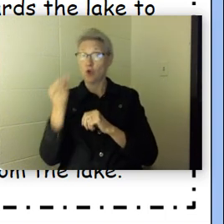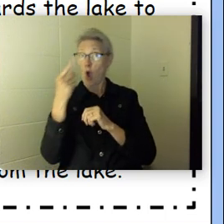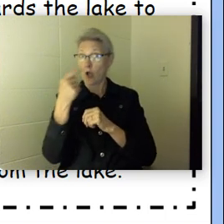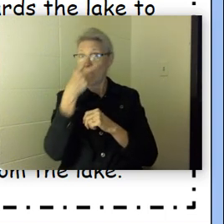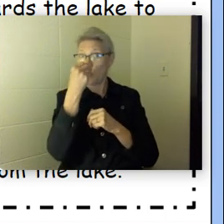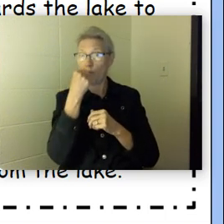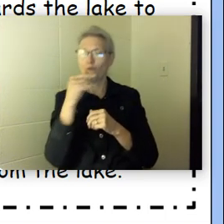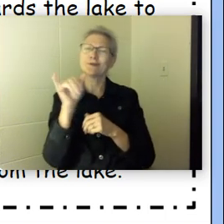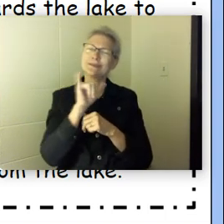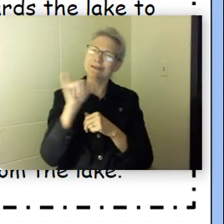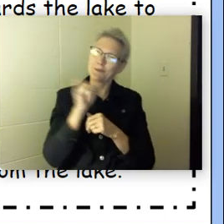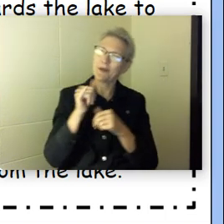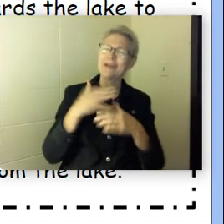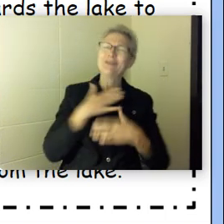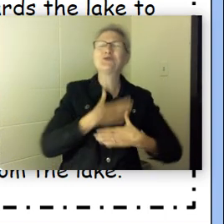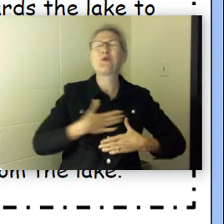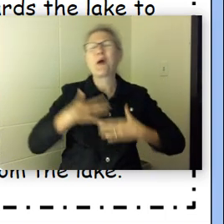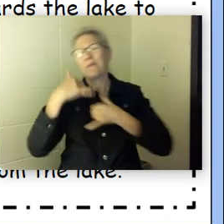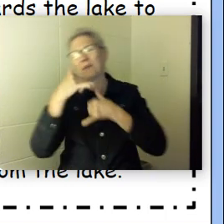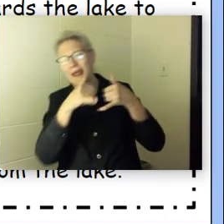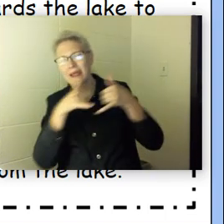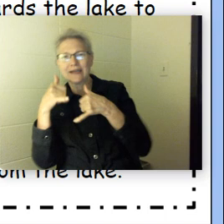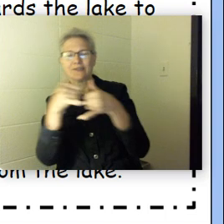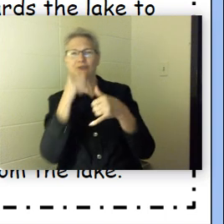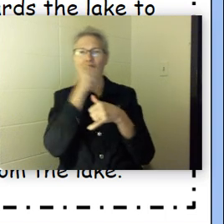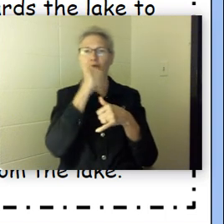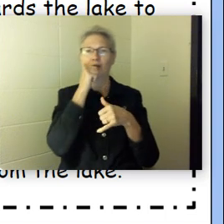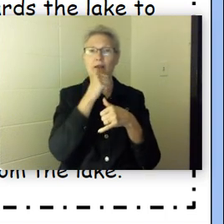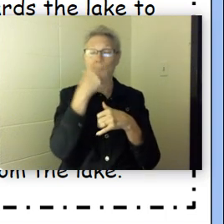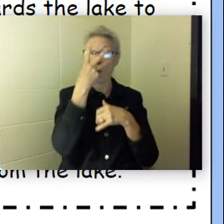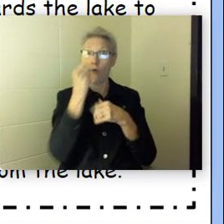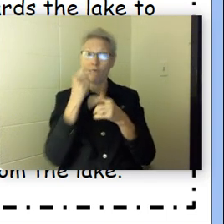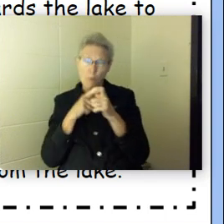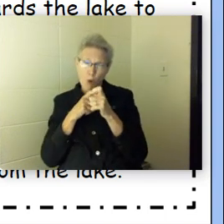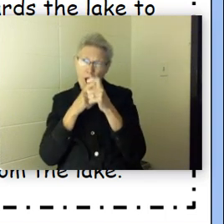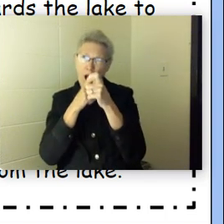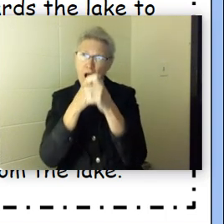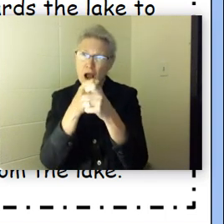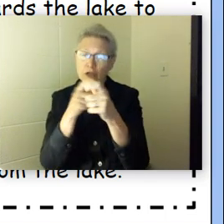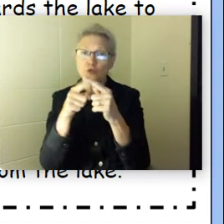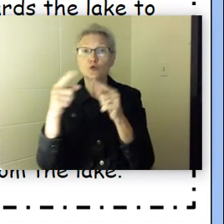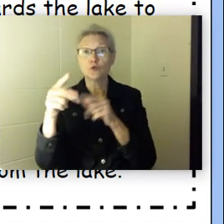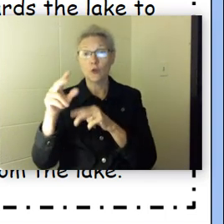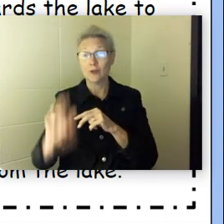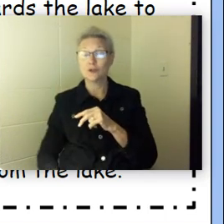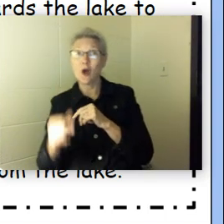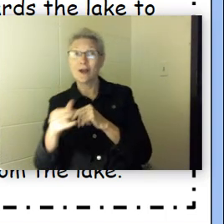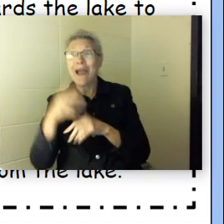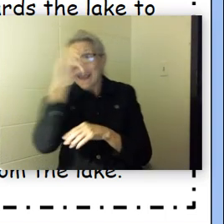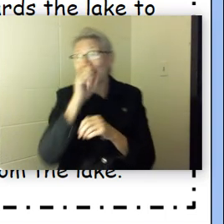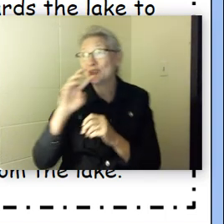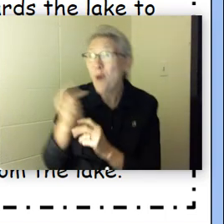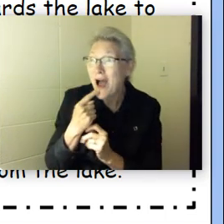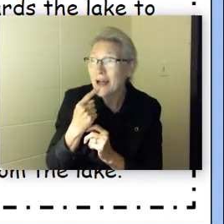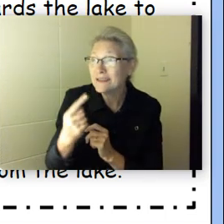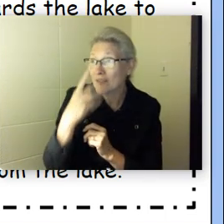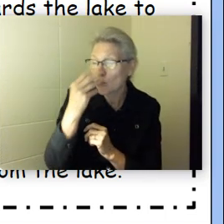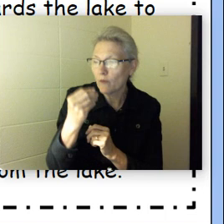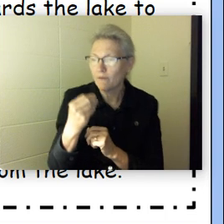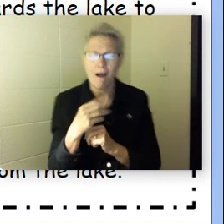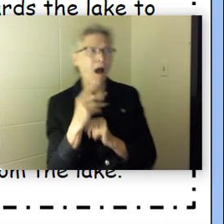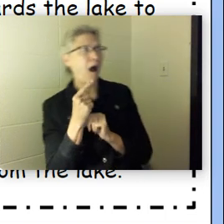each other every day. One day, Wolf came running down the side of the lake towards Dog. "Guess what?" the wolf said. Dog